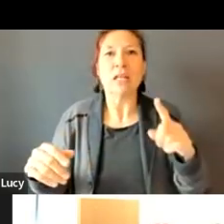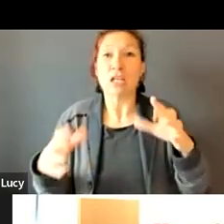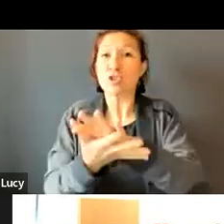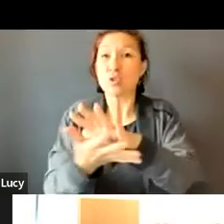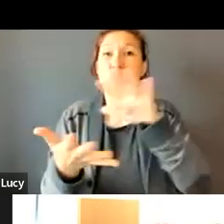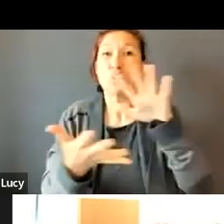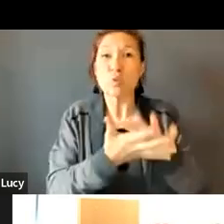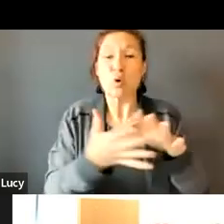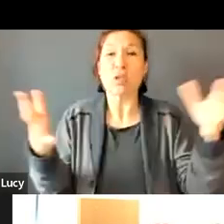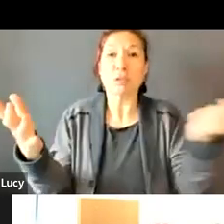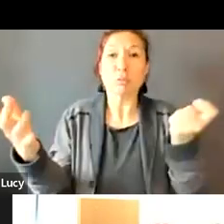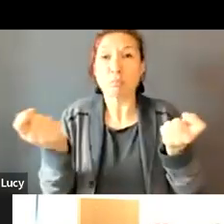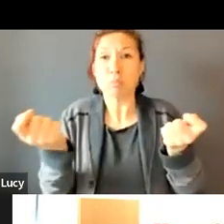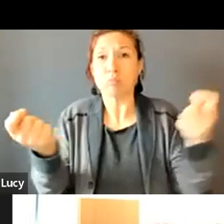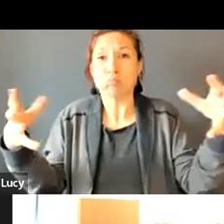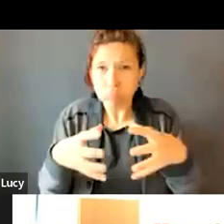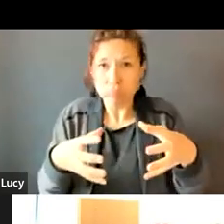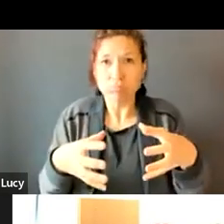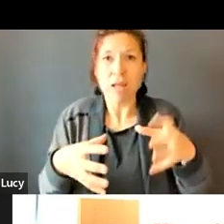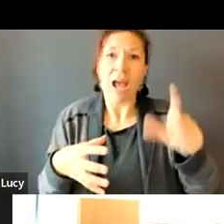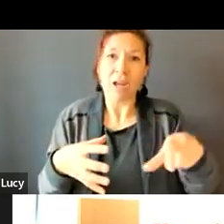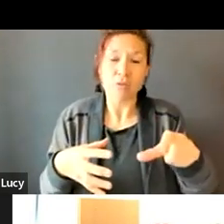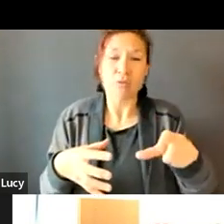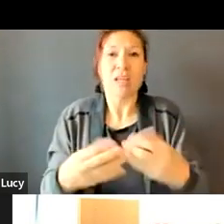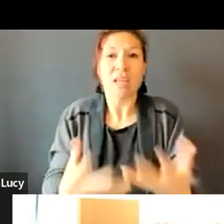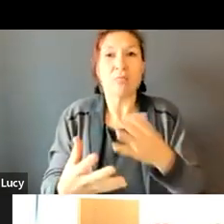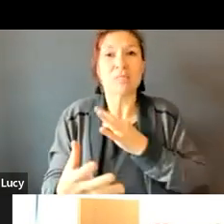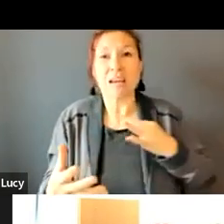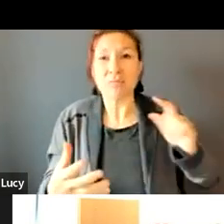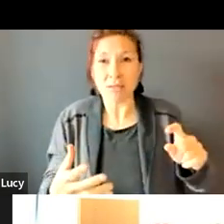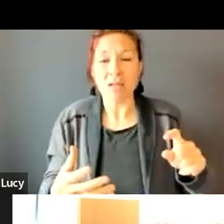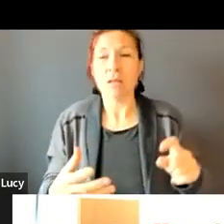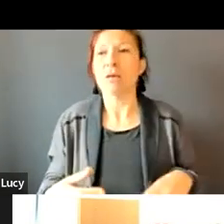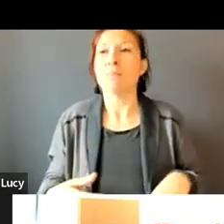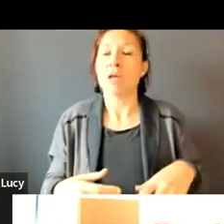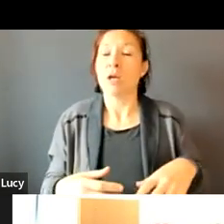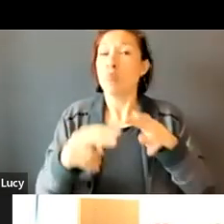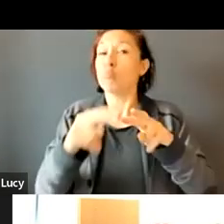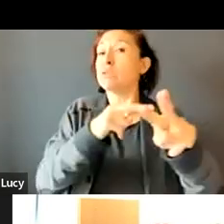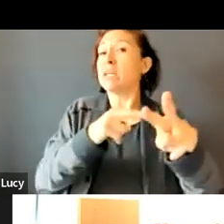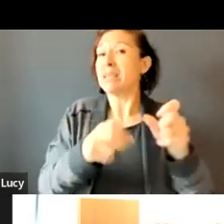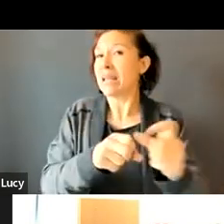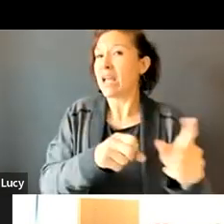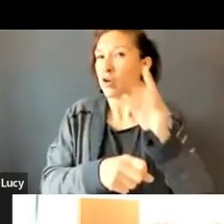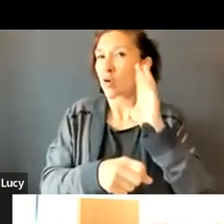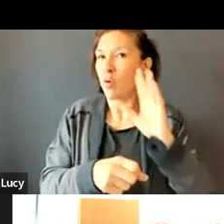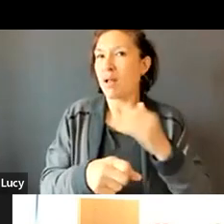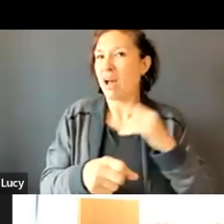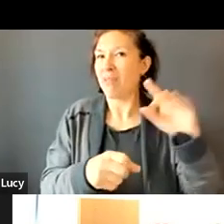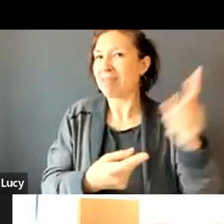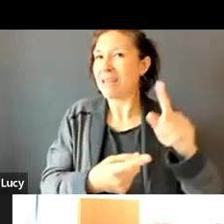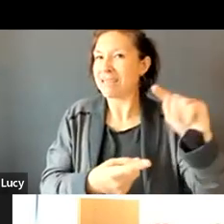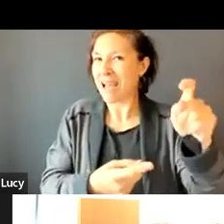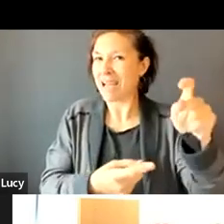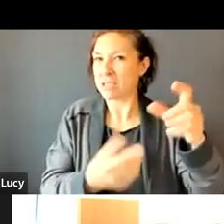deserve revenues are predicted to decrease next year right like we will not have the